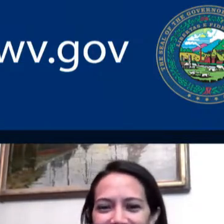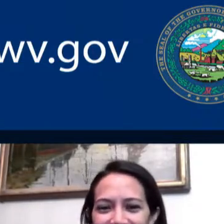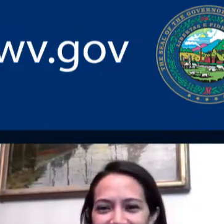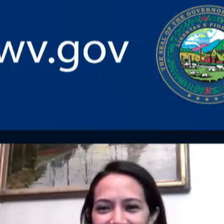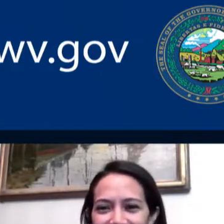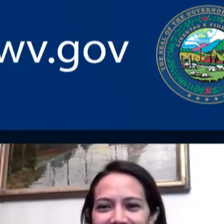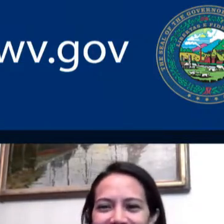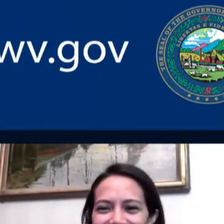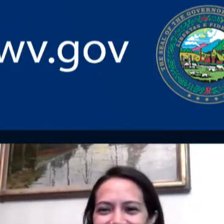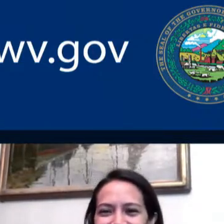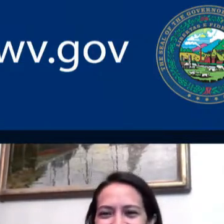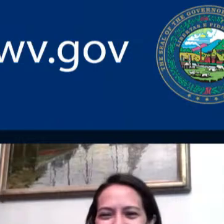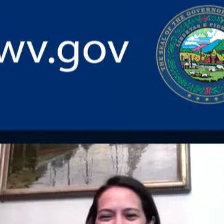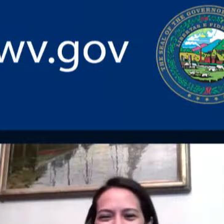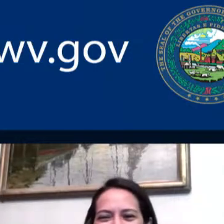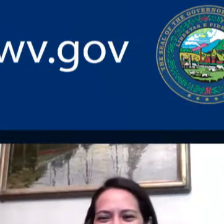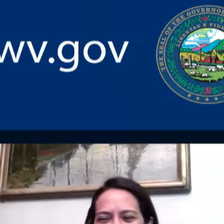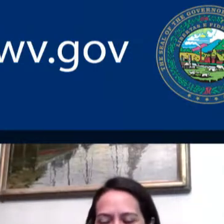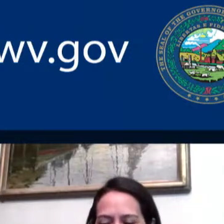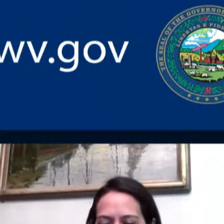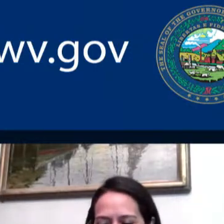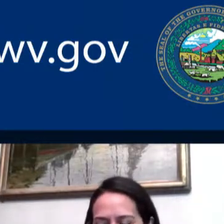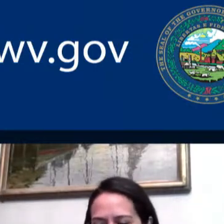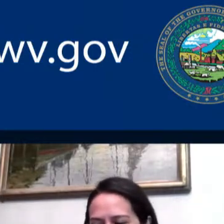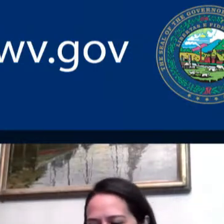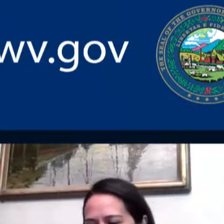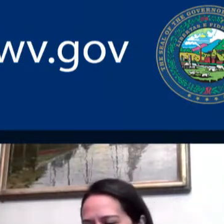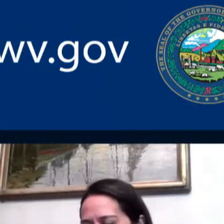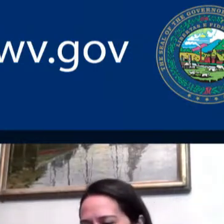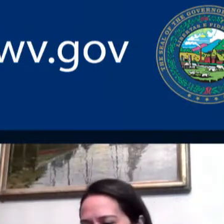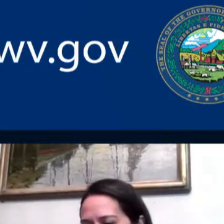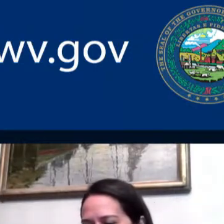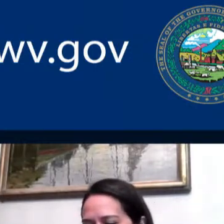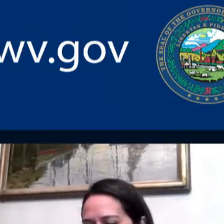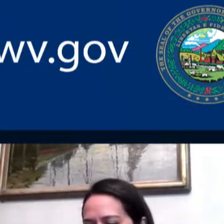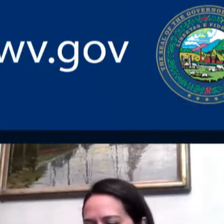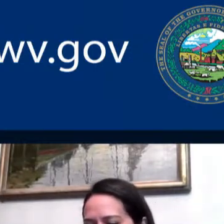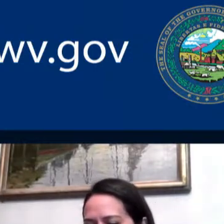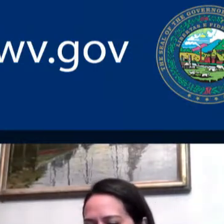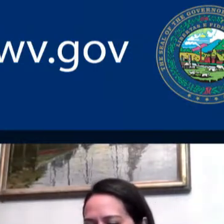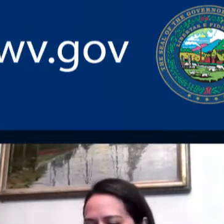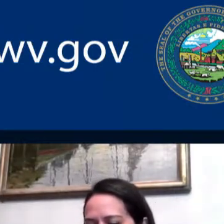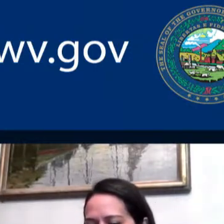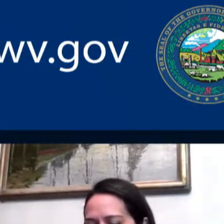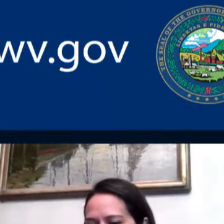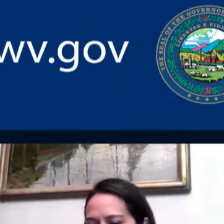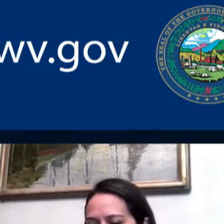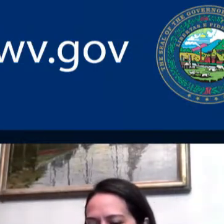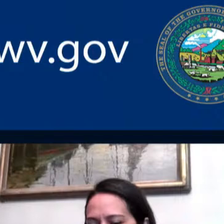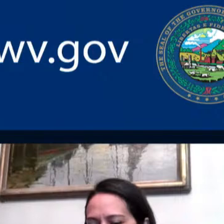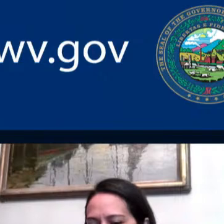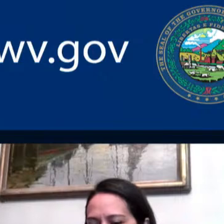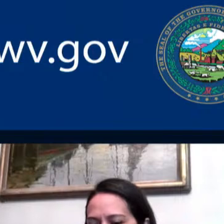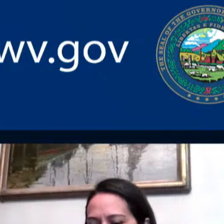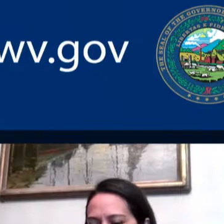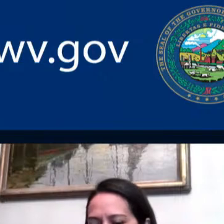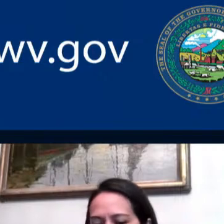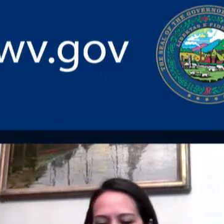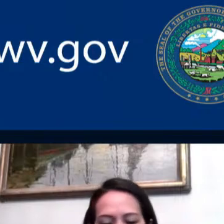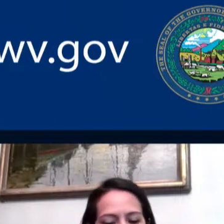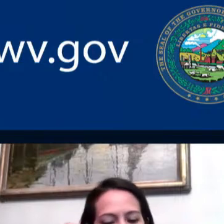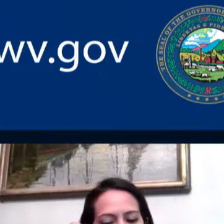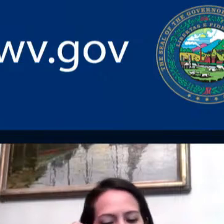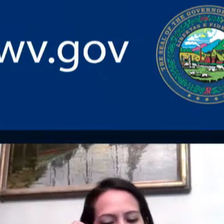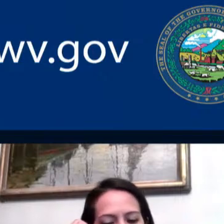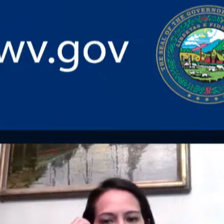that happens. Anyhow, I had a question for Dr. Amjad about the current treatment for COVID-19. We